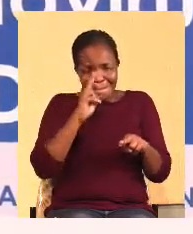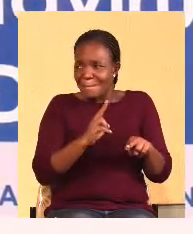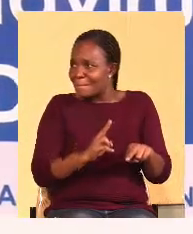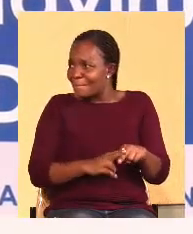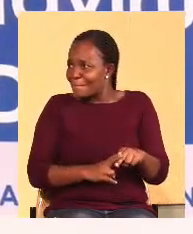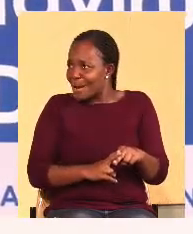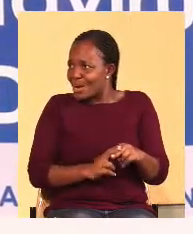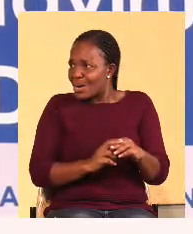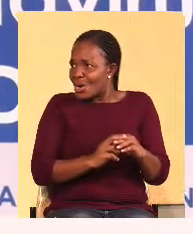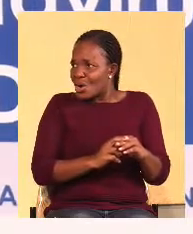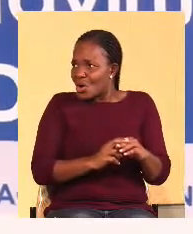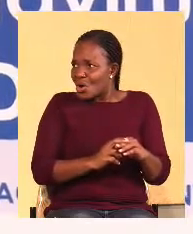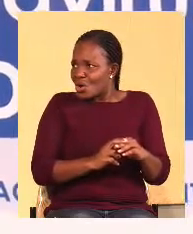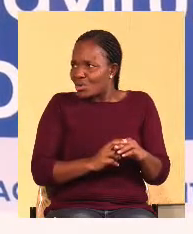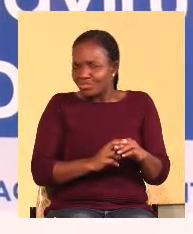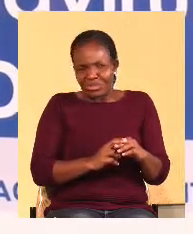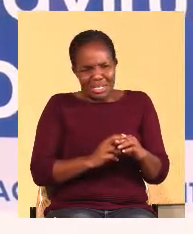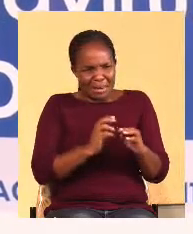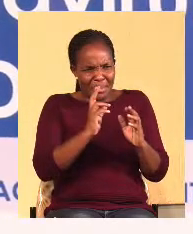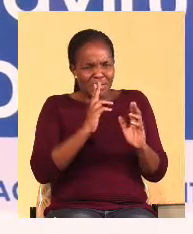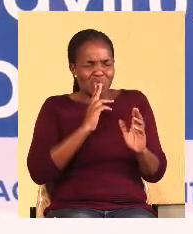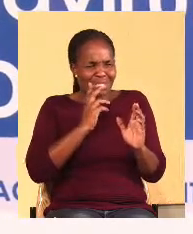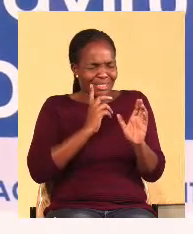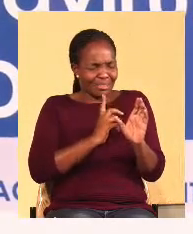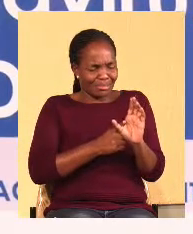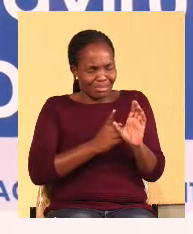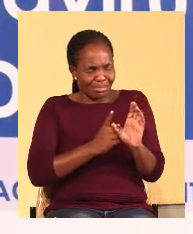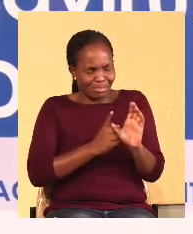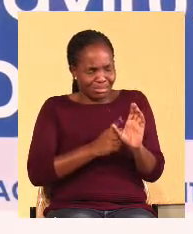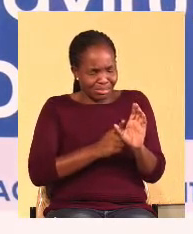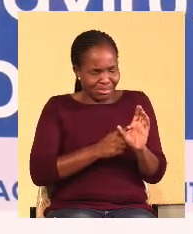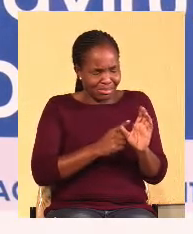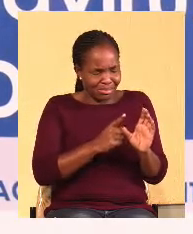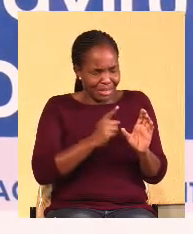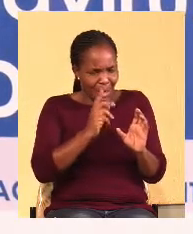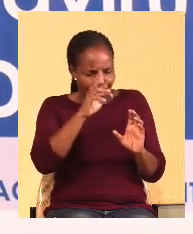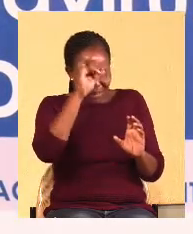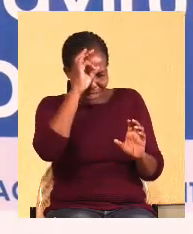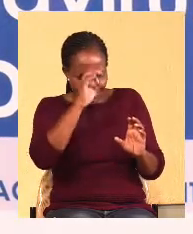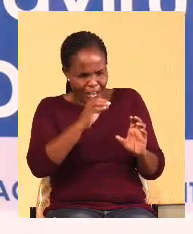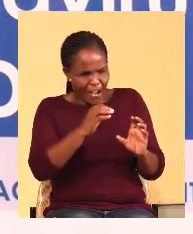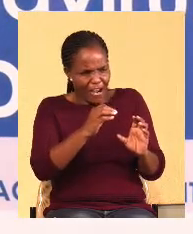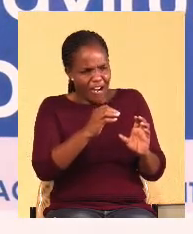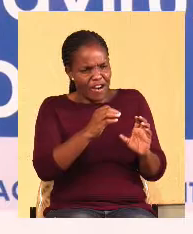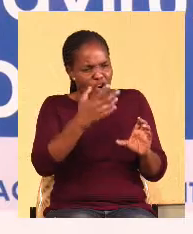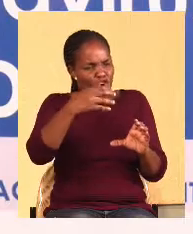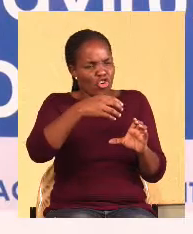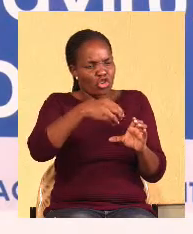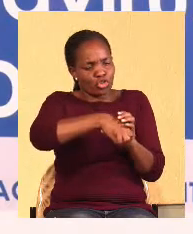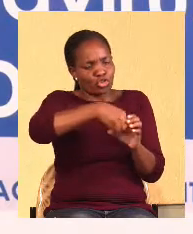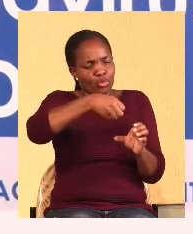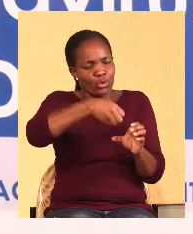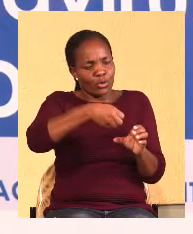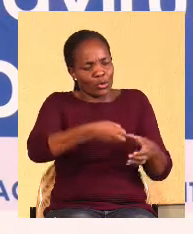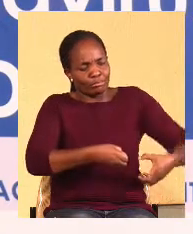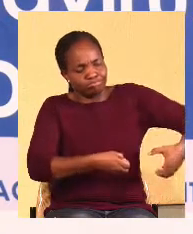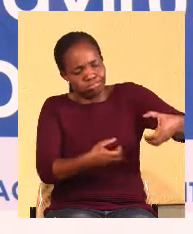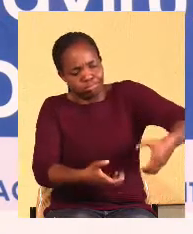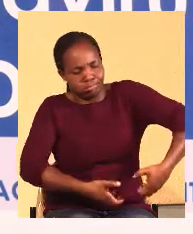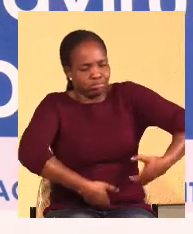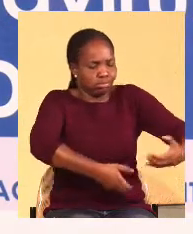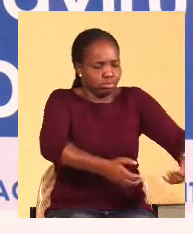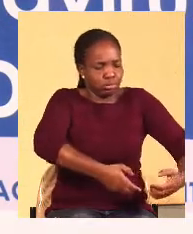beer on someone who was supposedly selling it. These are some sort of instilled fear in the public. From